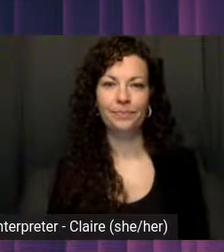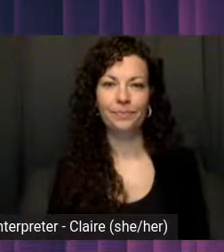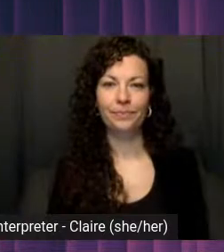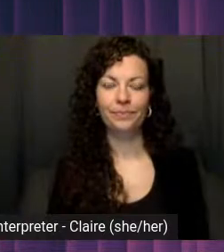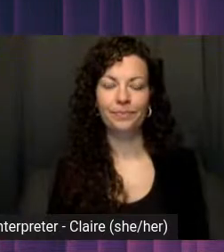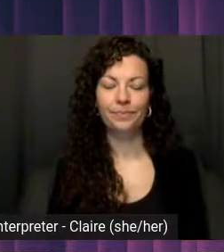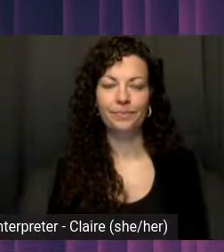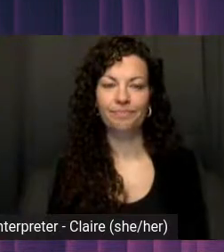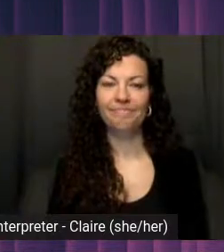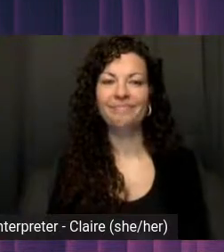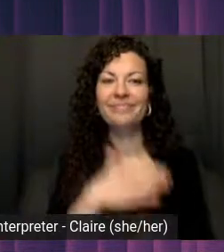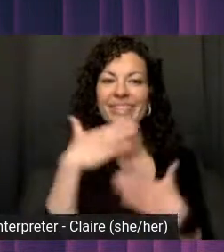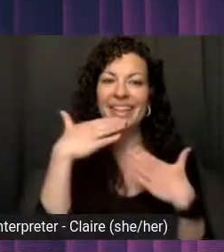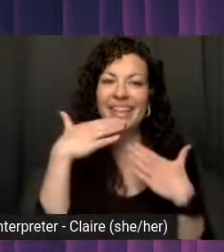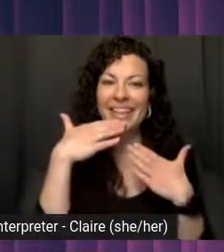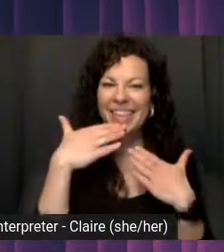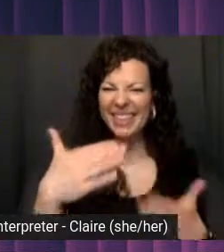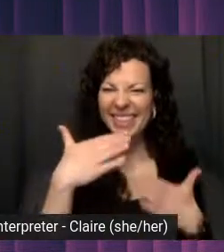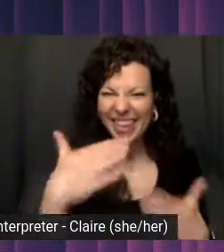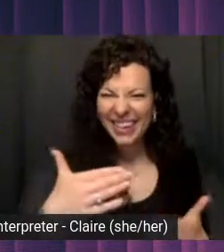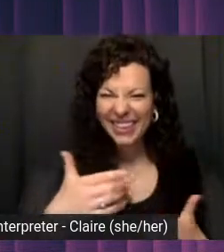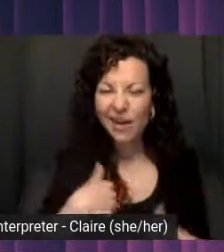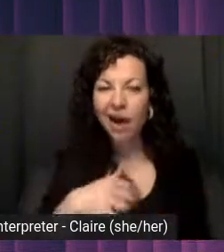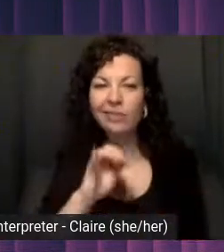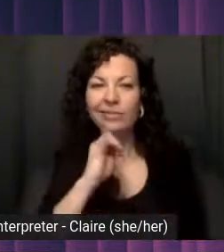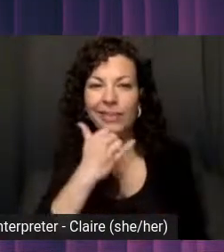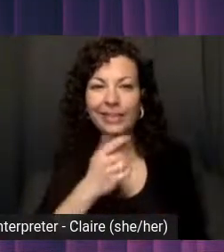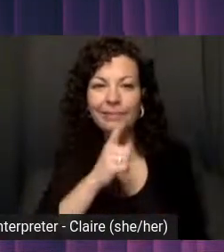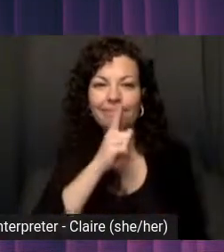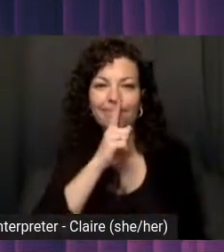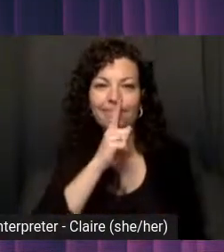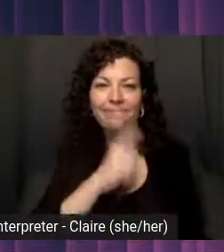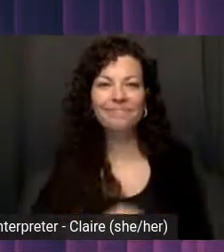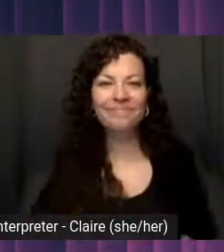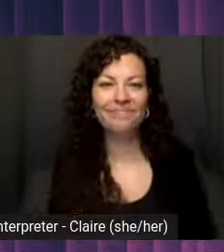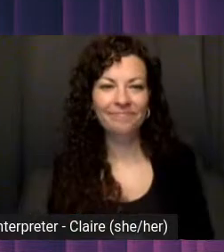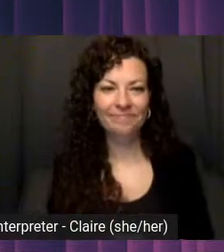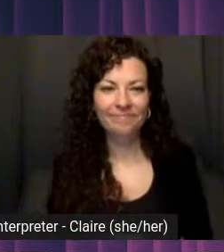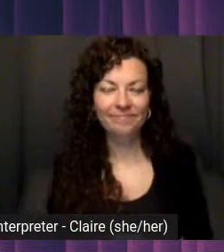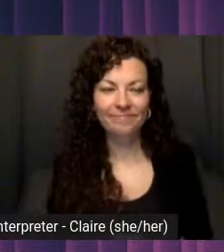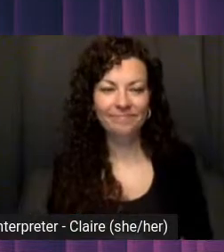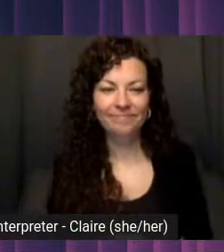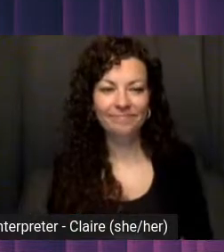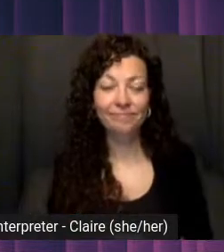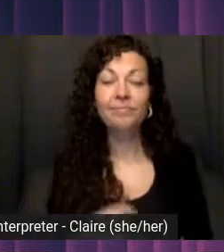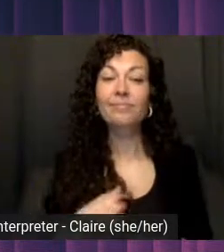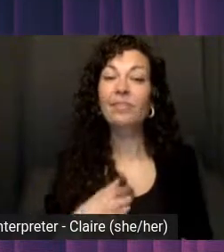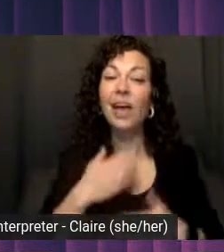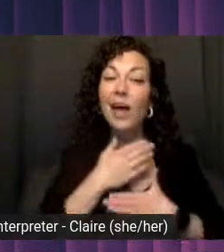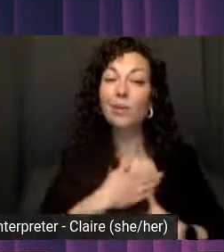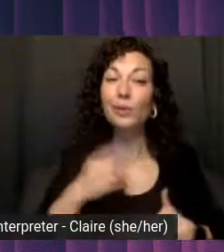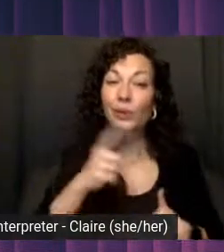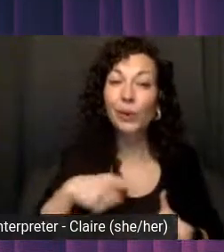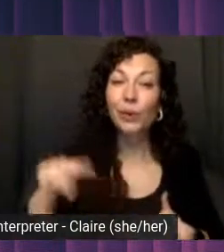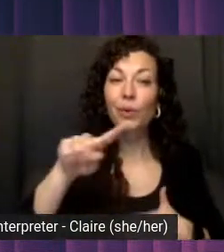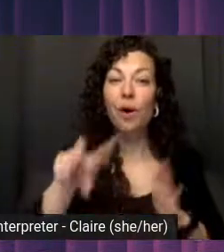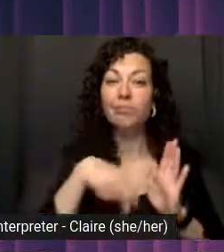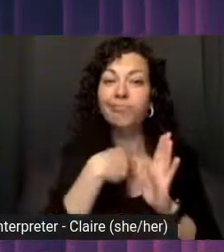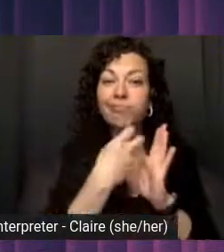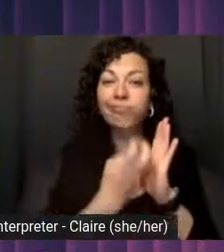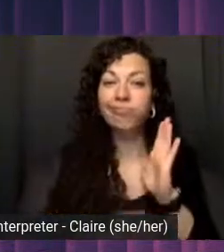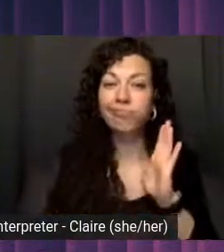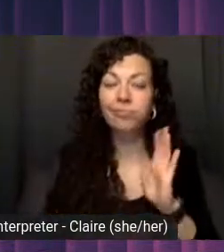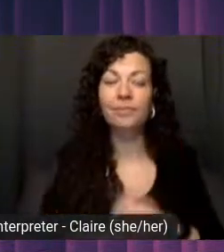Thank you so much. Sorry, I was muted for a moment. I really appreciate you diving into that with us. And